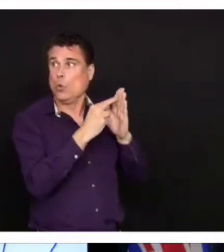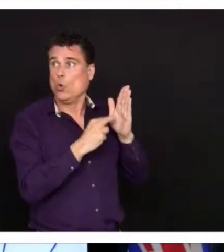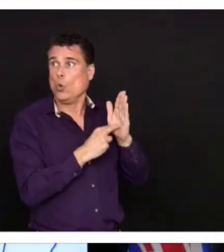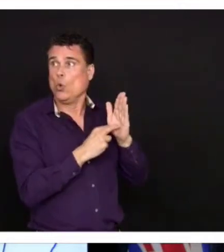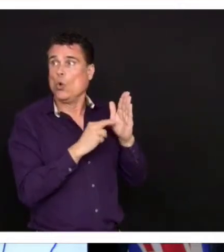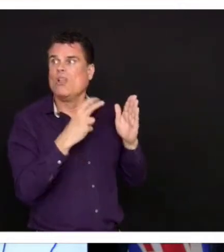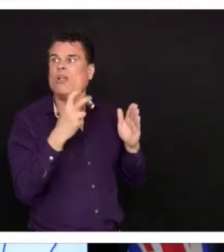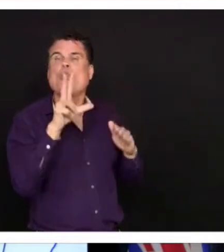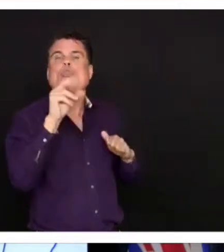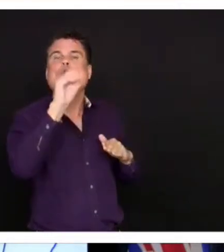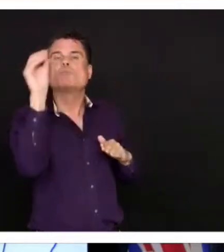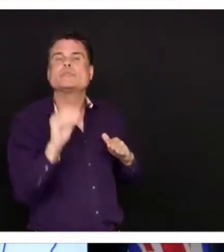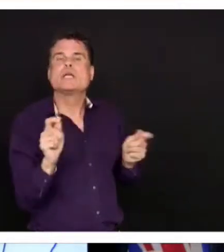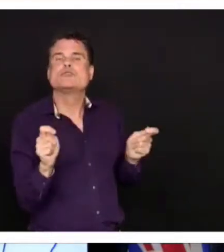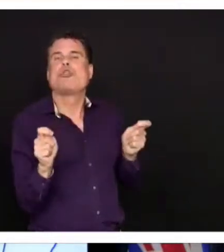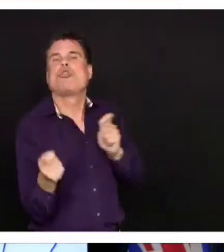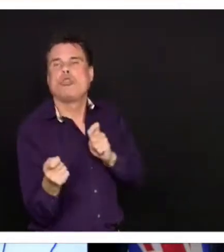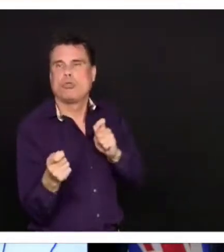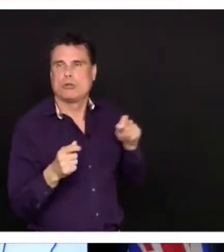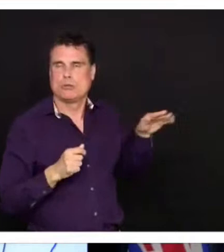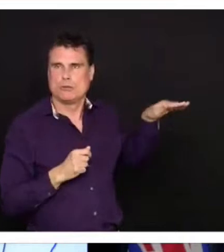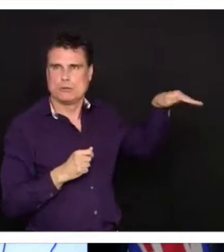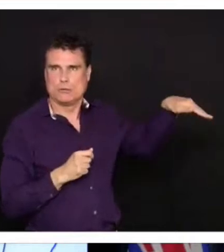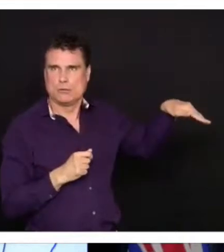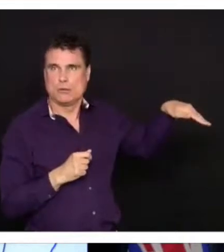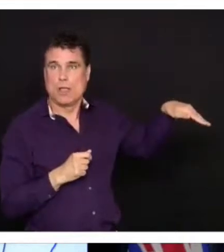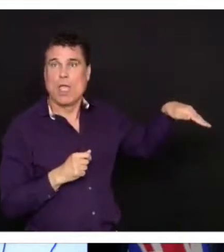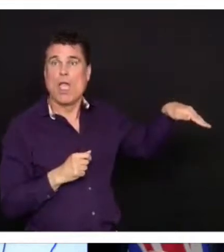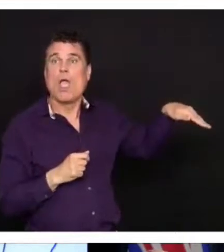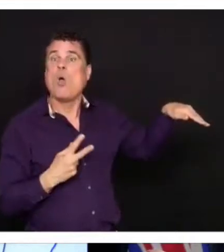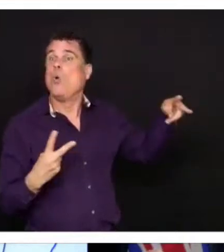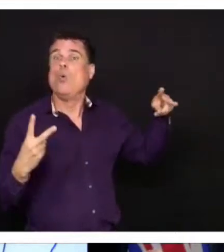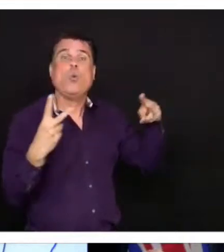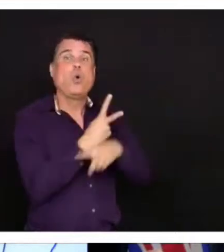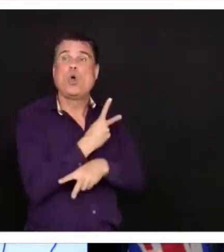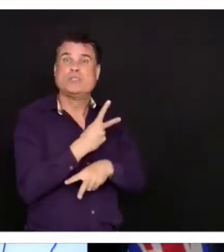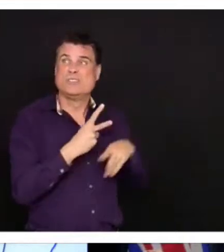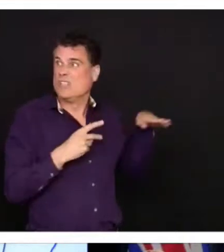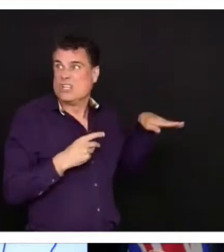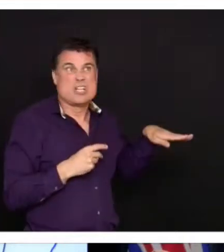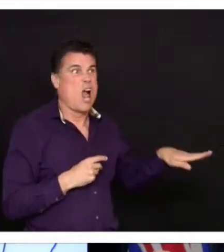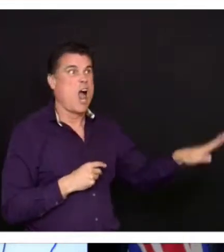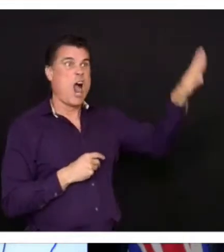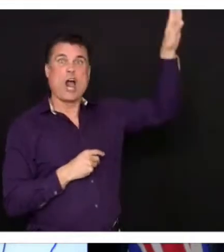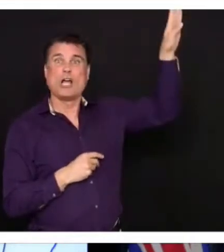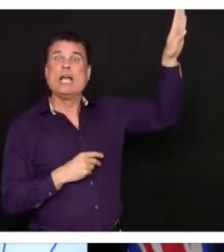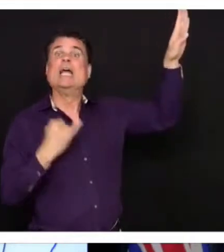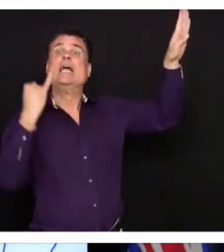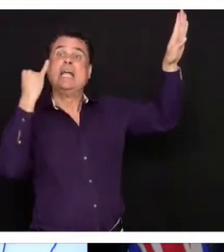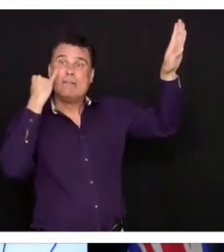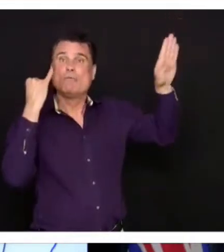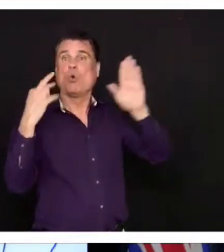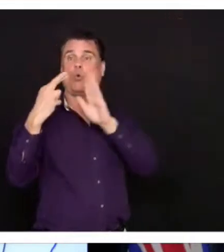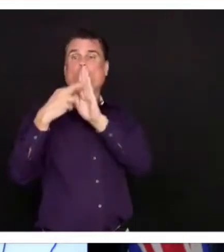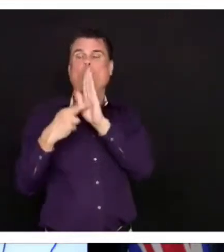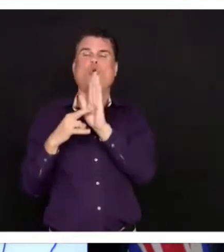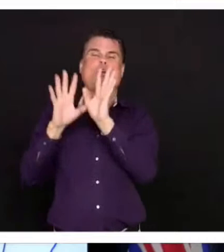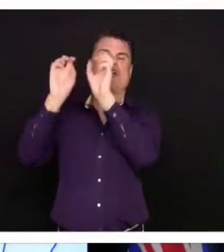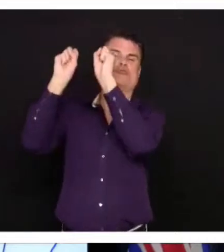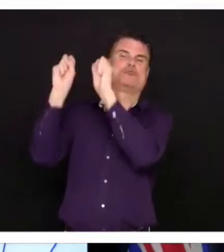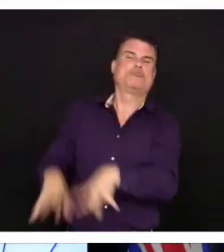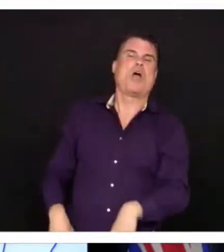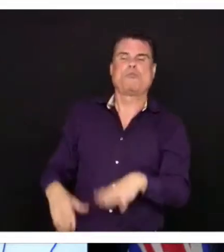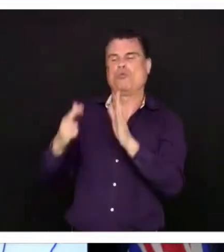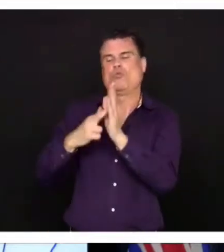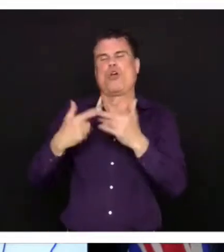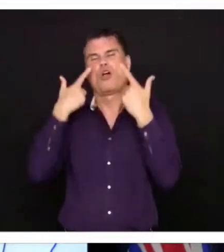and need to avoid. All of the sacrifices that we have been making across BC for the last month and even